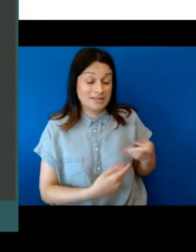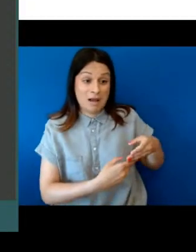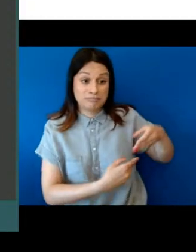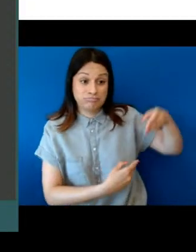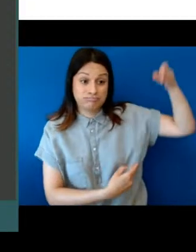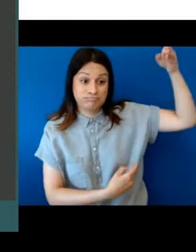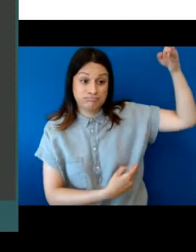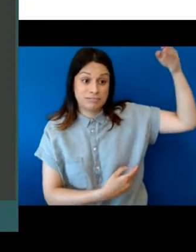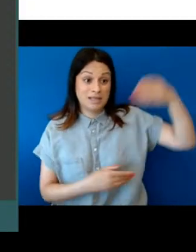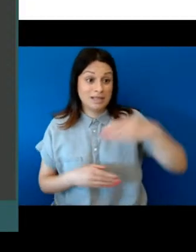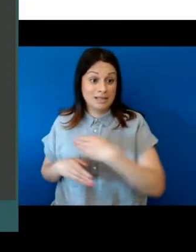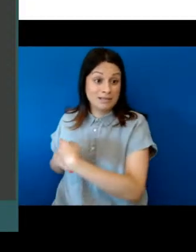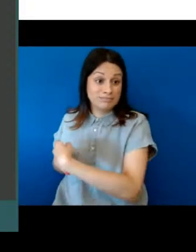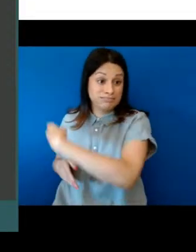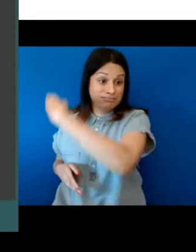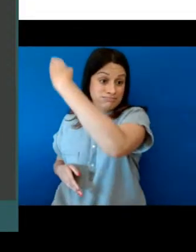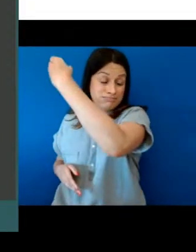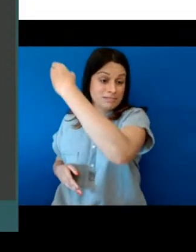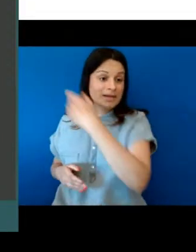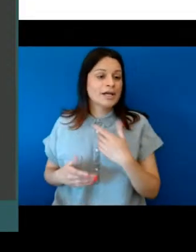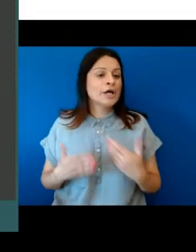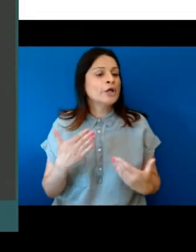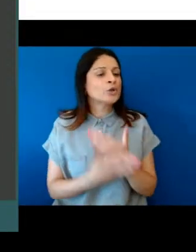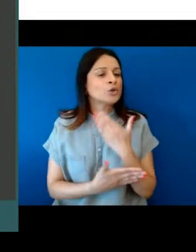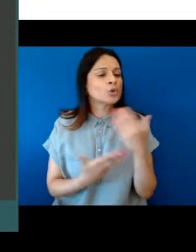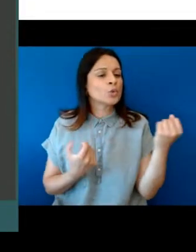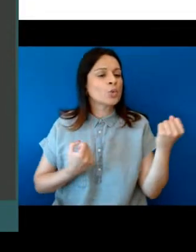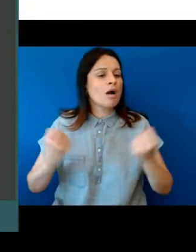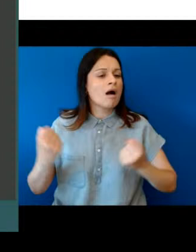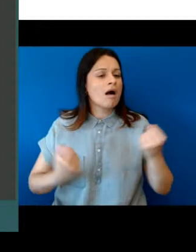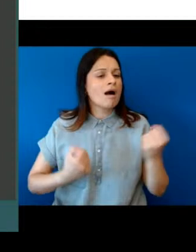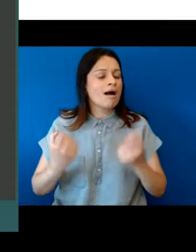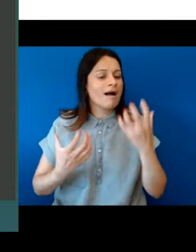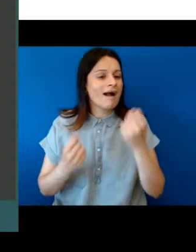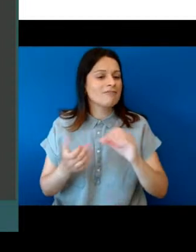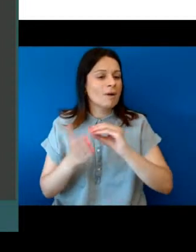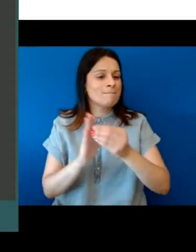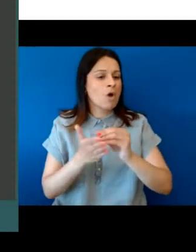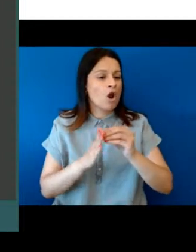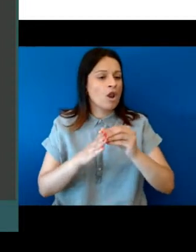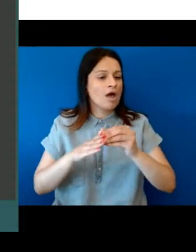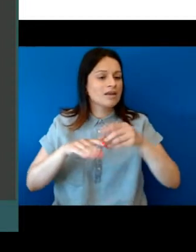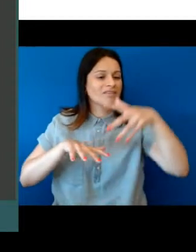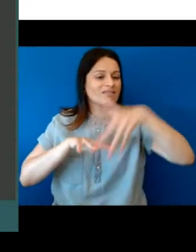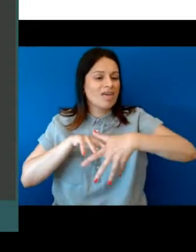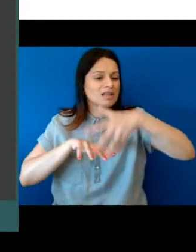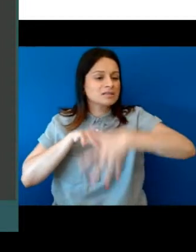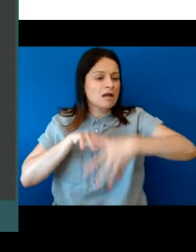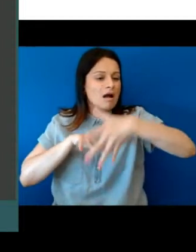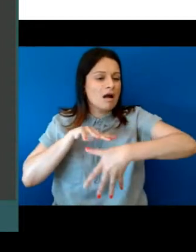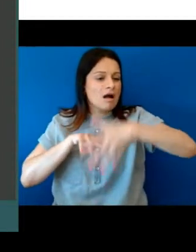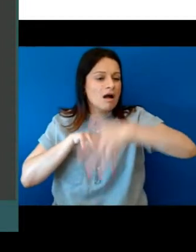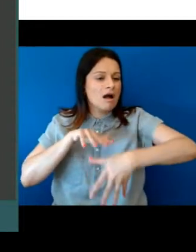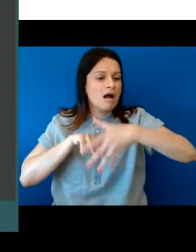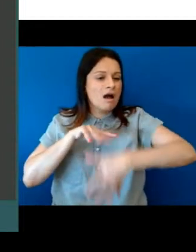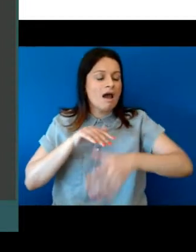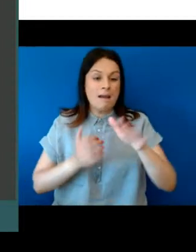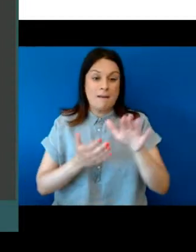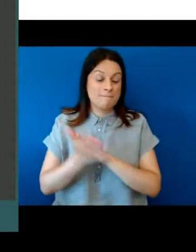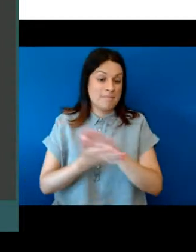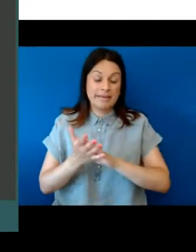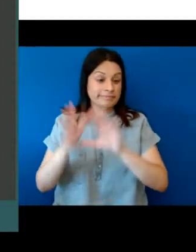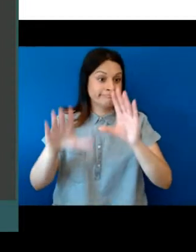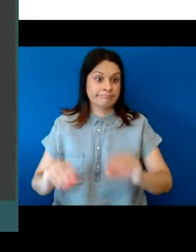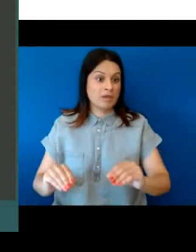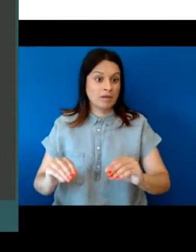of the more modern cars, are actually fitted with pollen filters. But it would be a good idea to keep the windows closed, and a